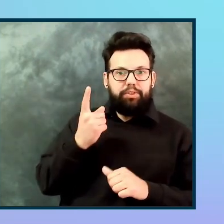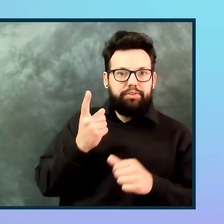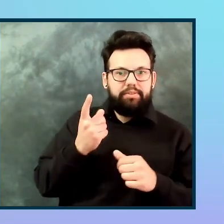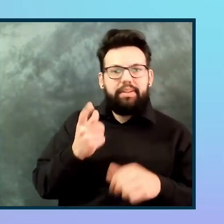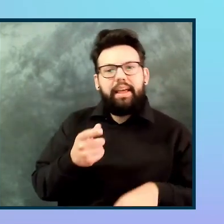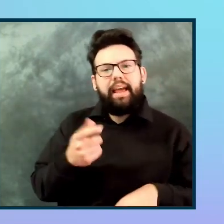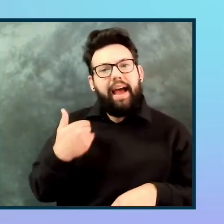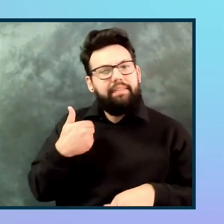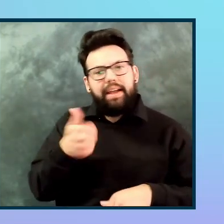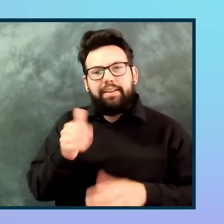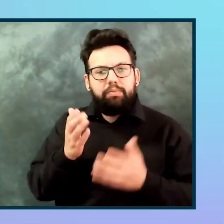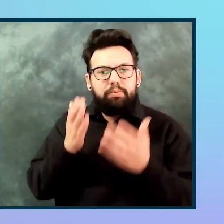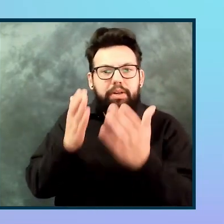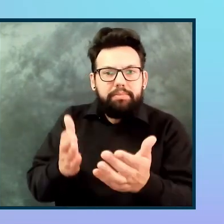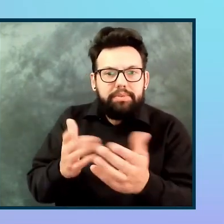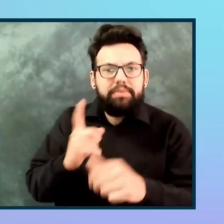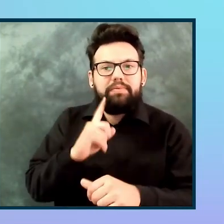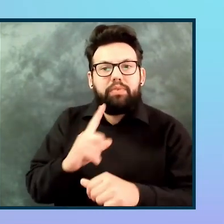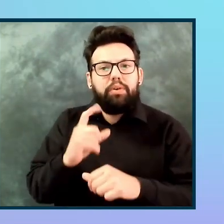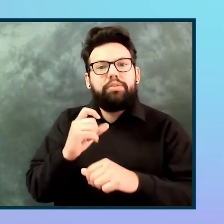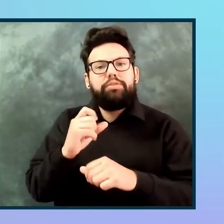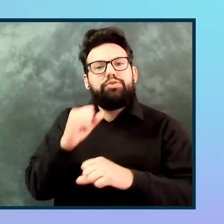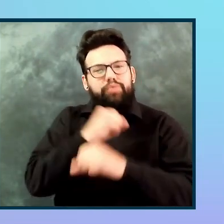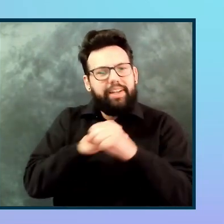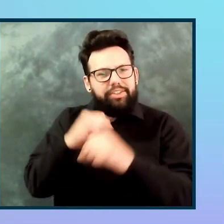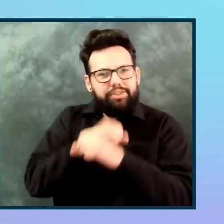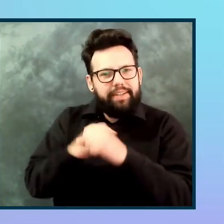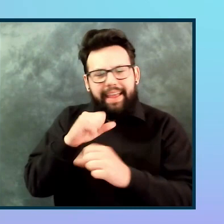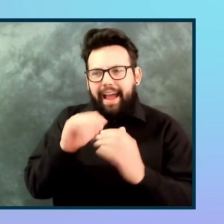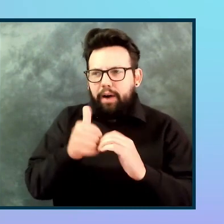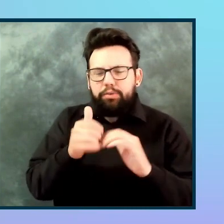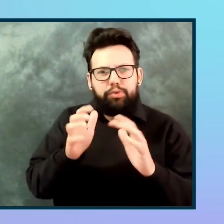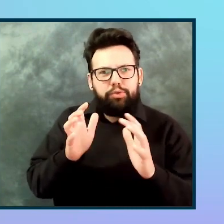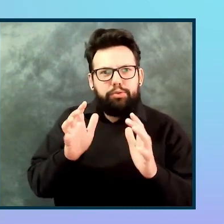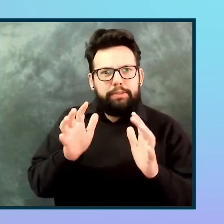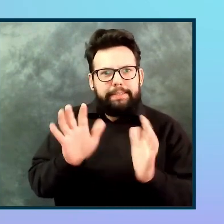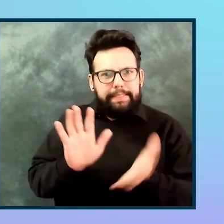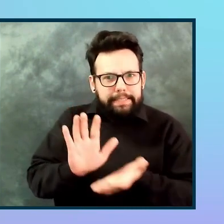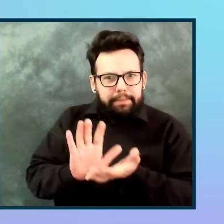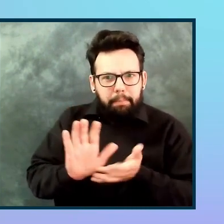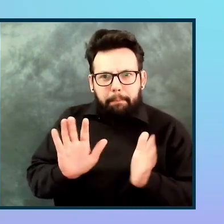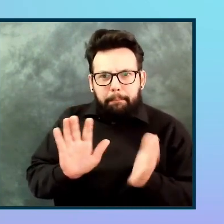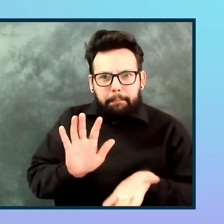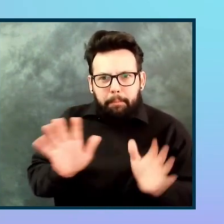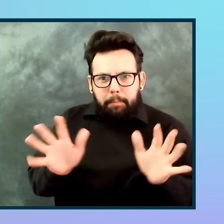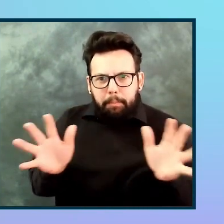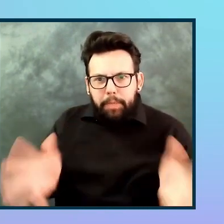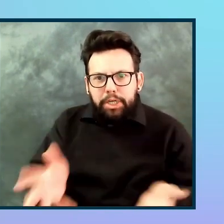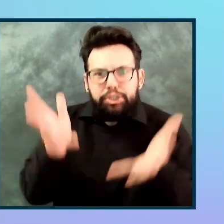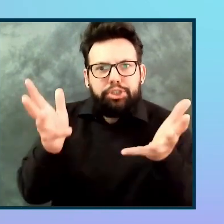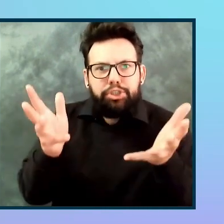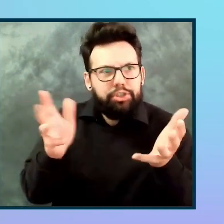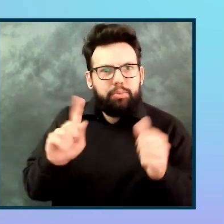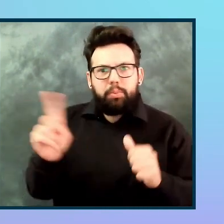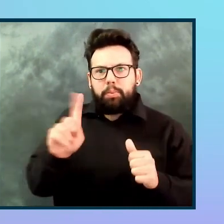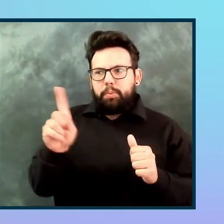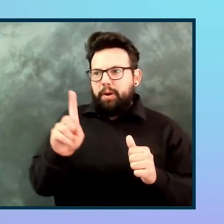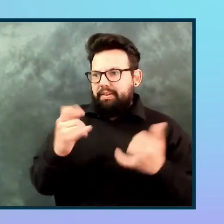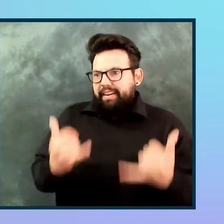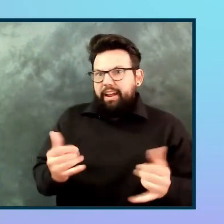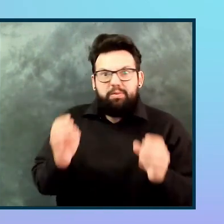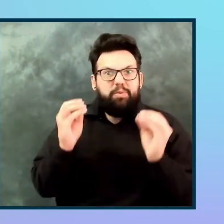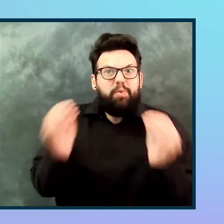recommendations that you have for pushing a strategic accessibility program within an organization where nothing like it currently